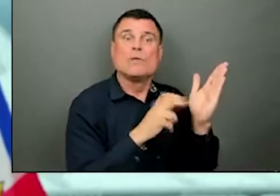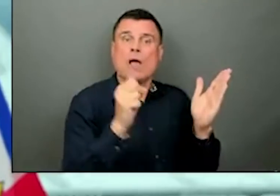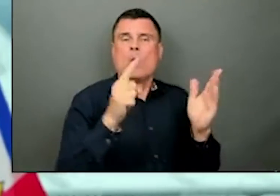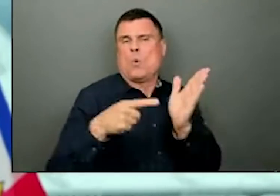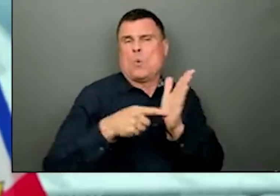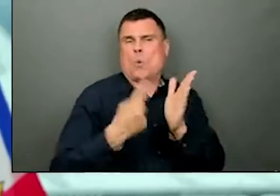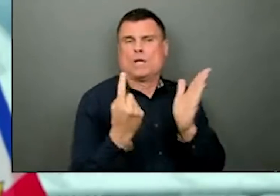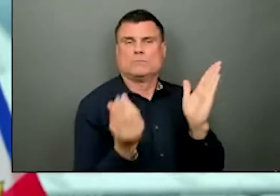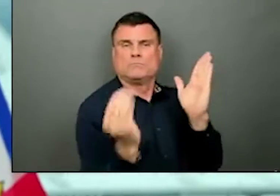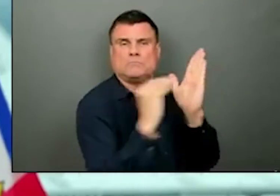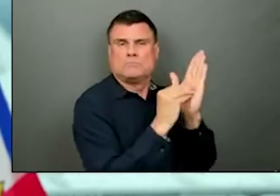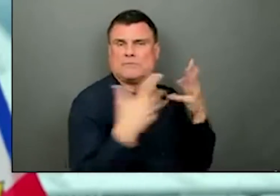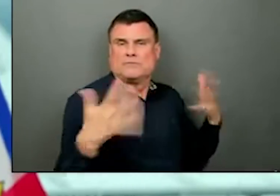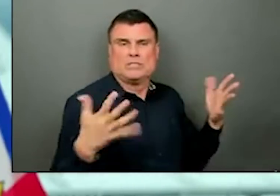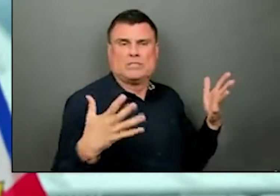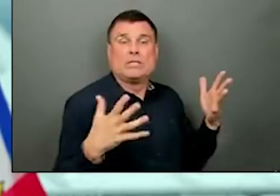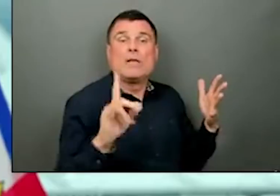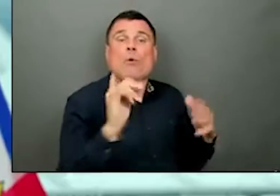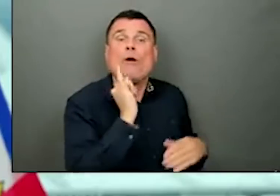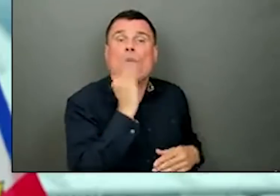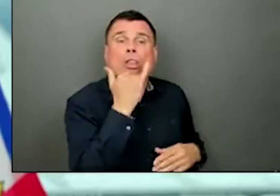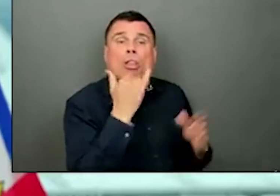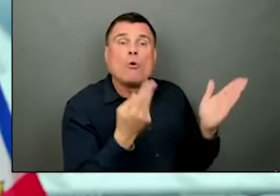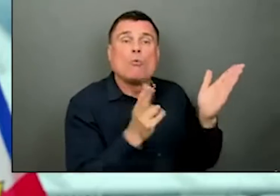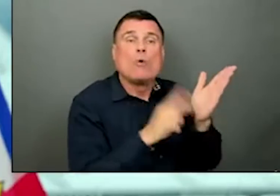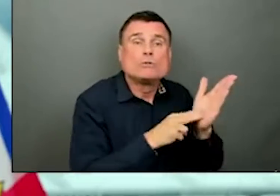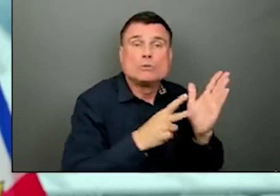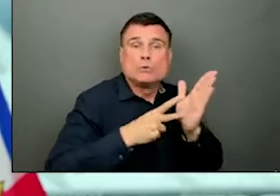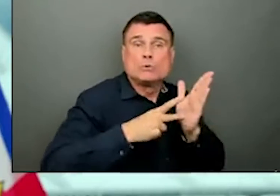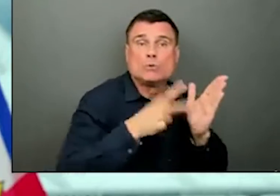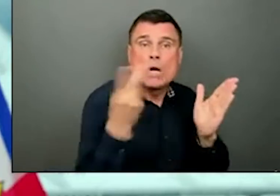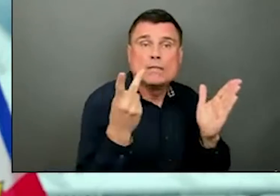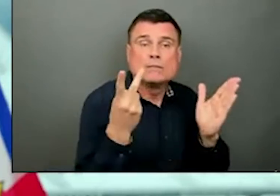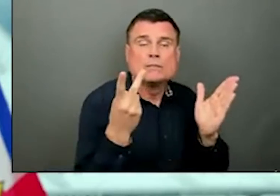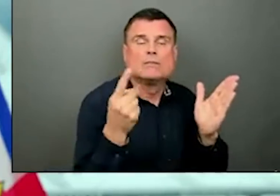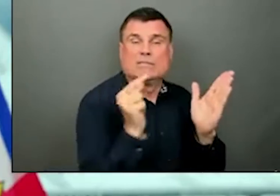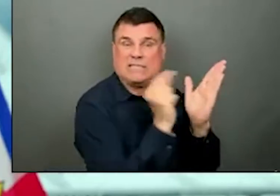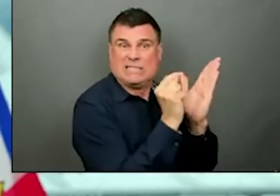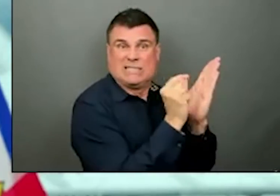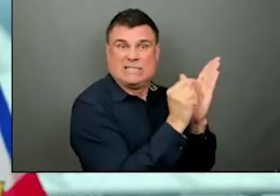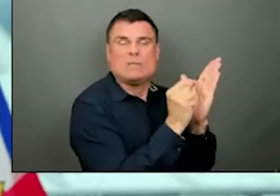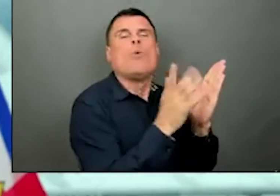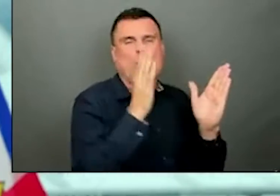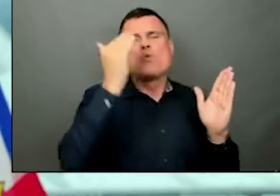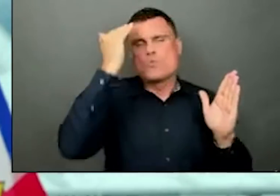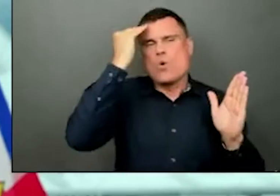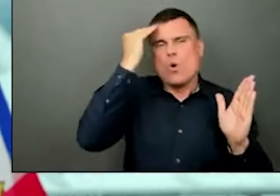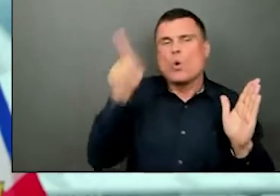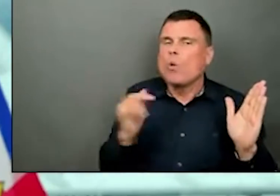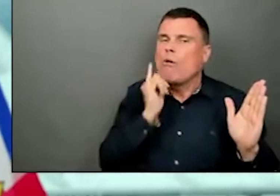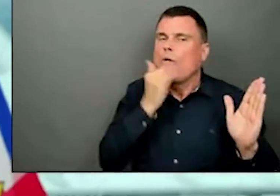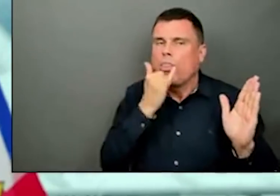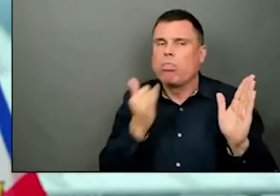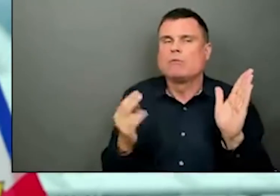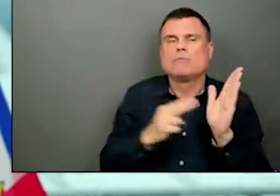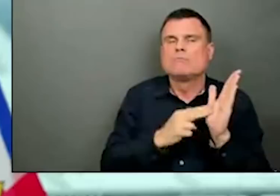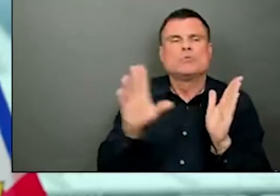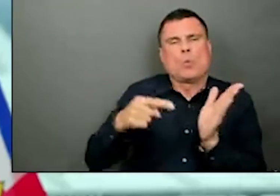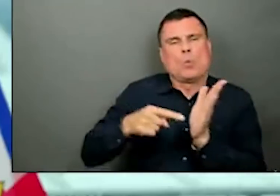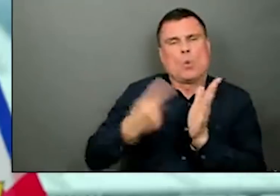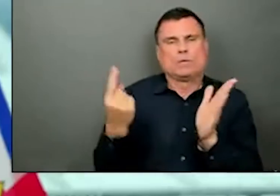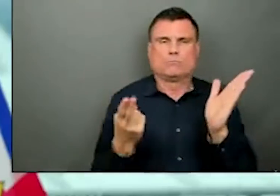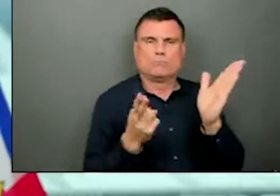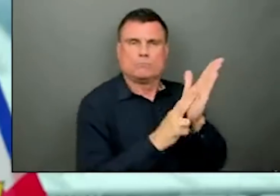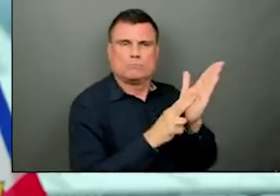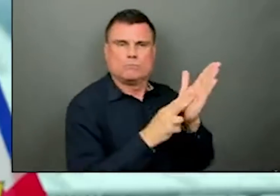recognize that as well. Once you are registered, your dose will be reserved for you as soon as